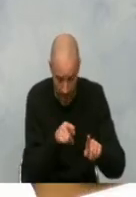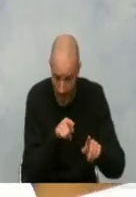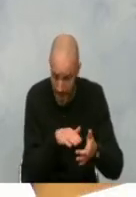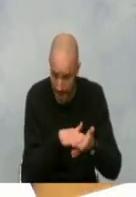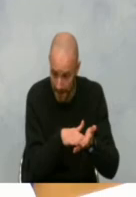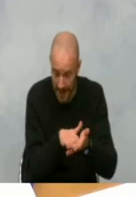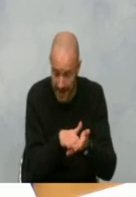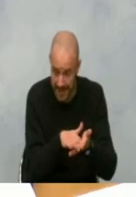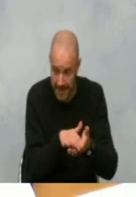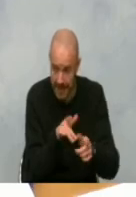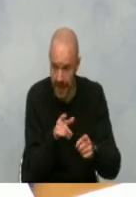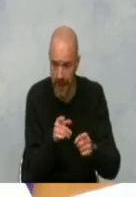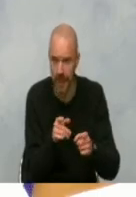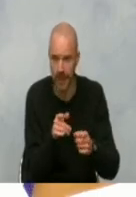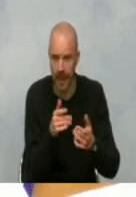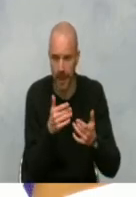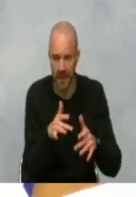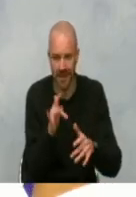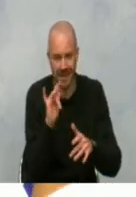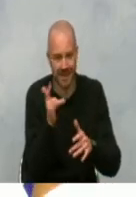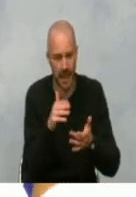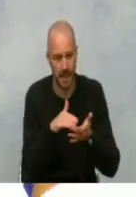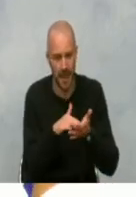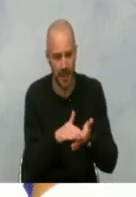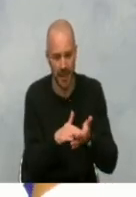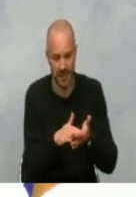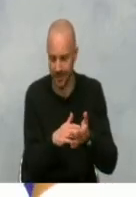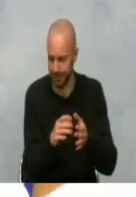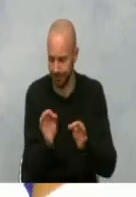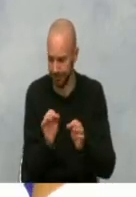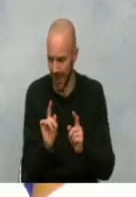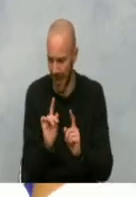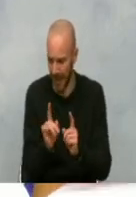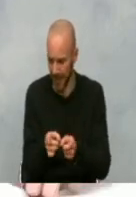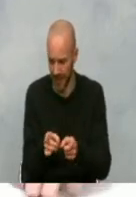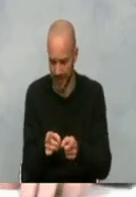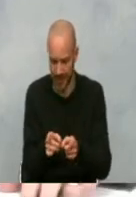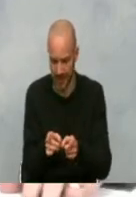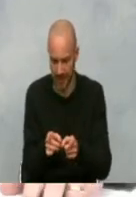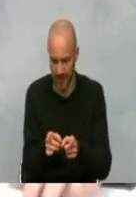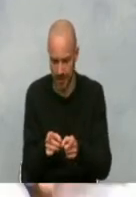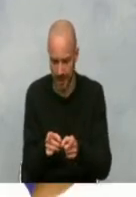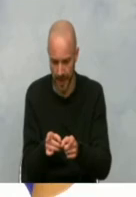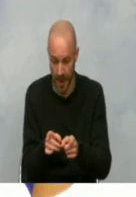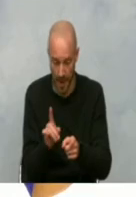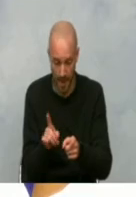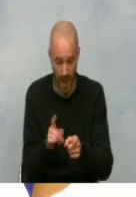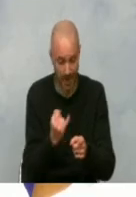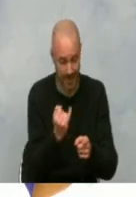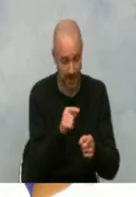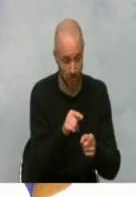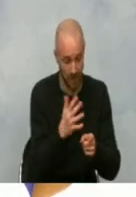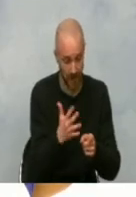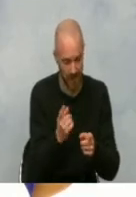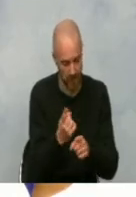£10 million unallocated, and that's touched on at the end of 6.5.